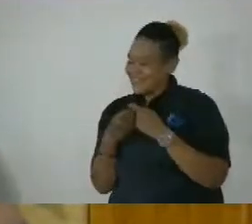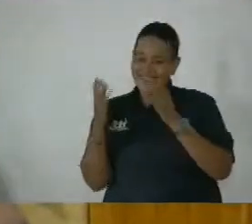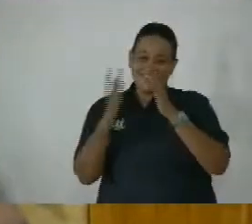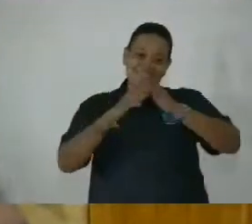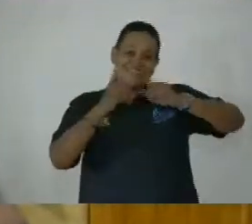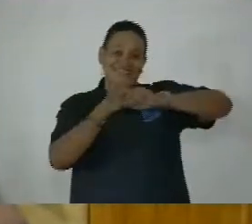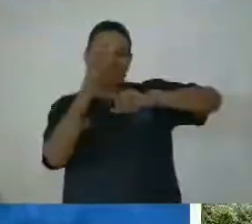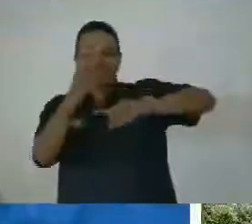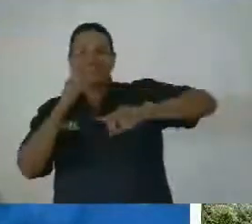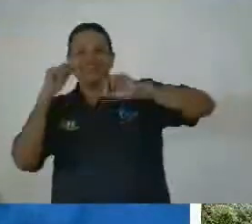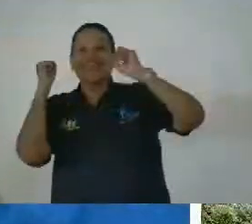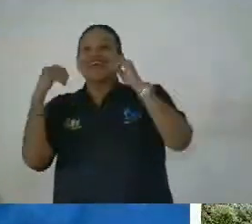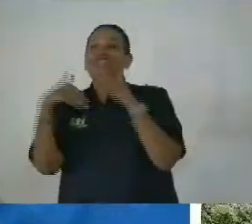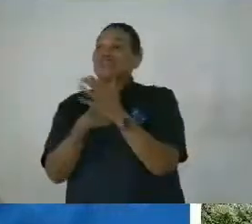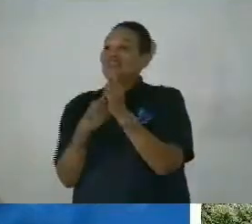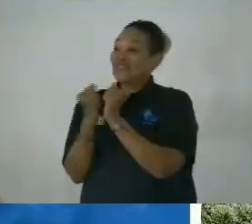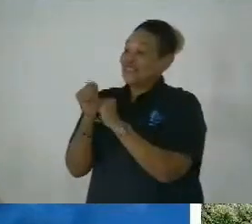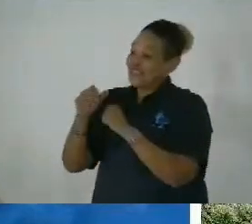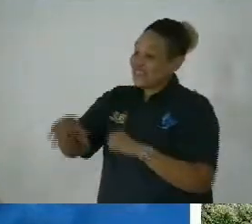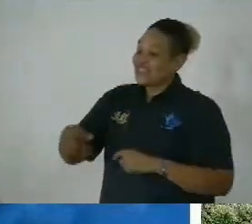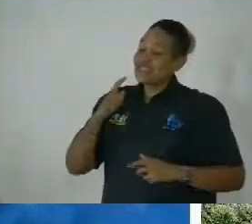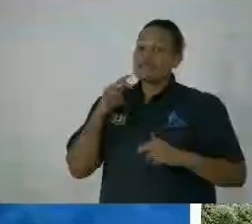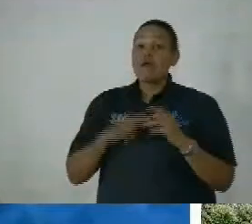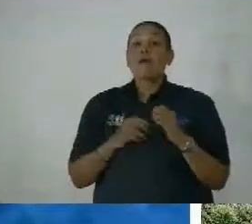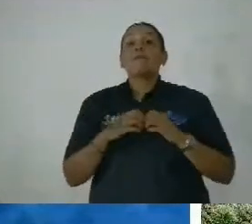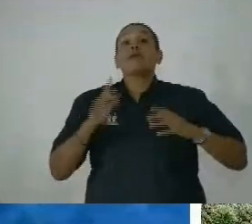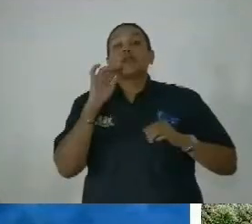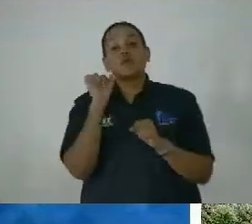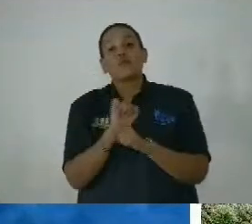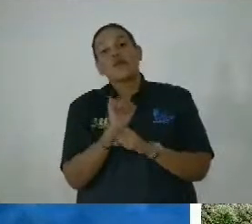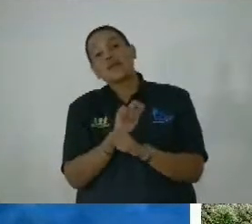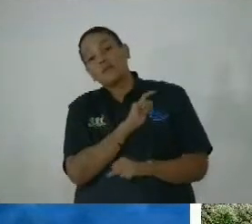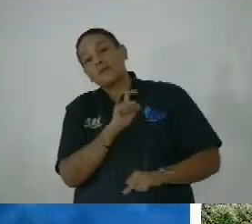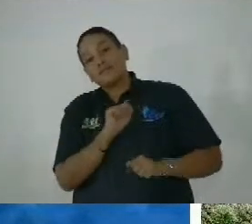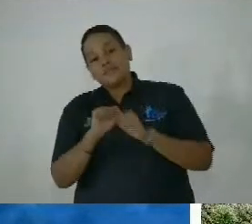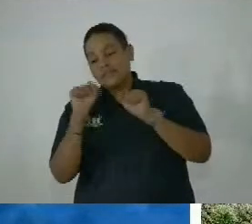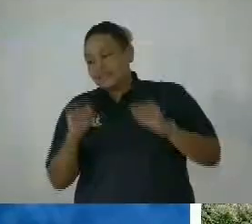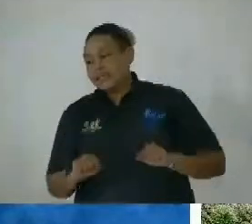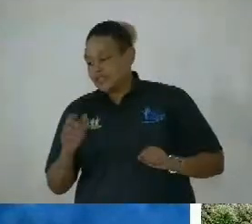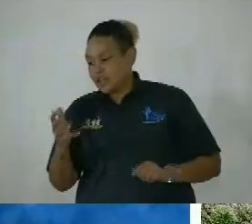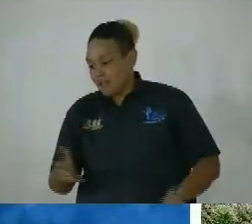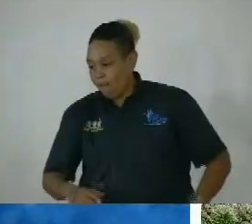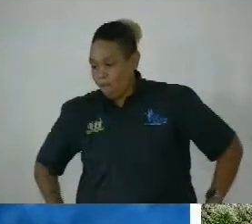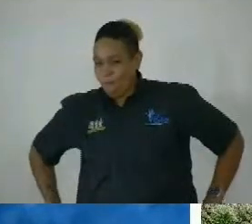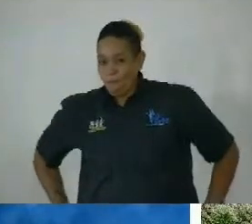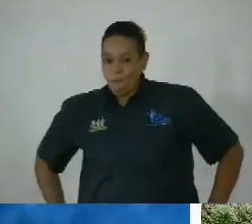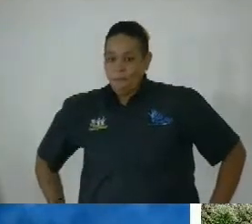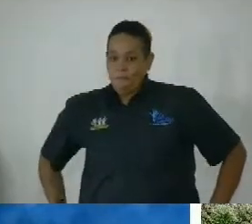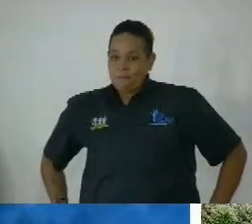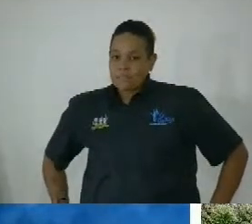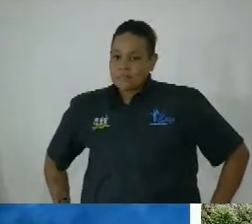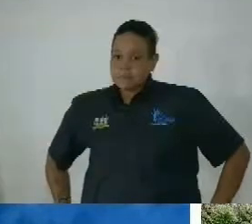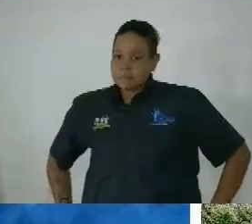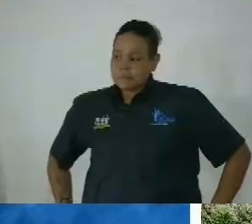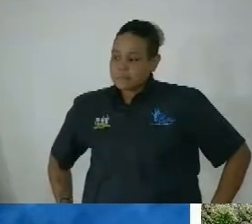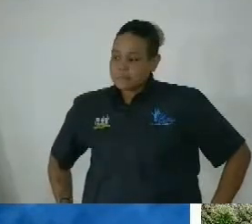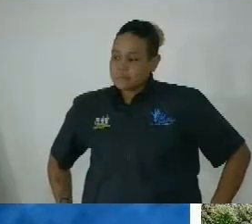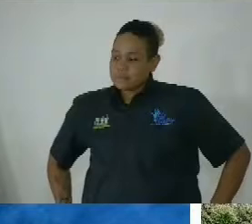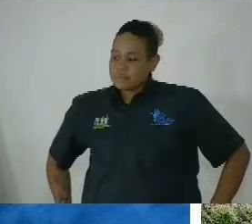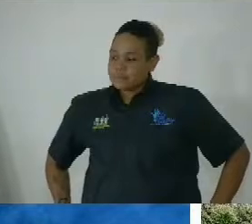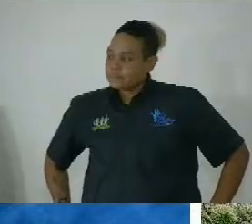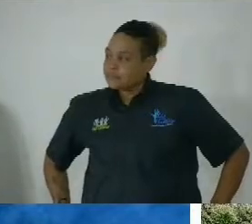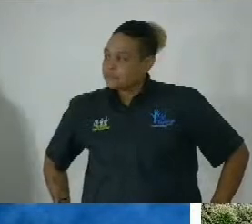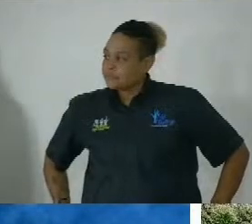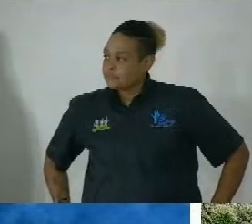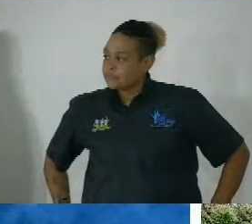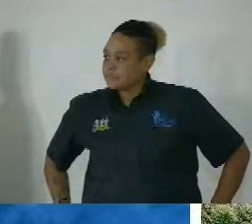impression. But we are building Disagree? working police stations for our officers. Right? Technology gives